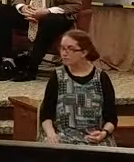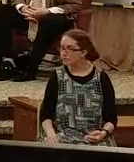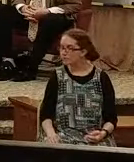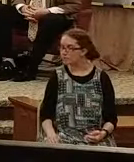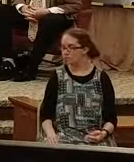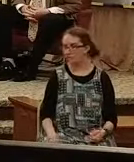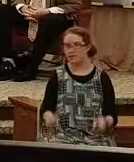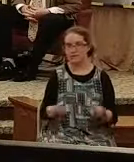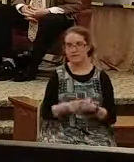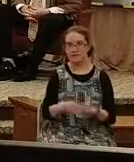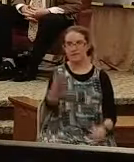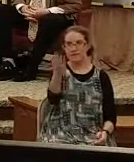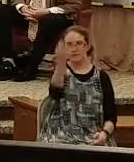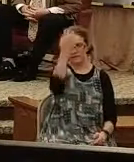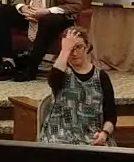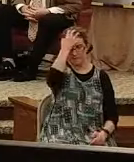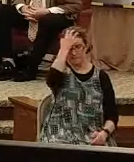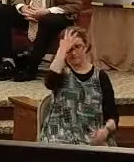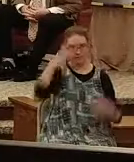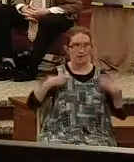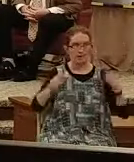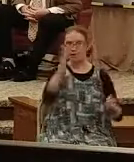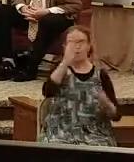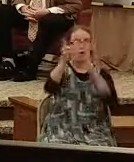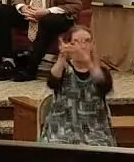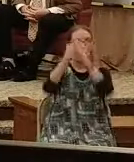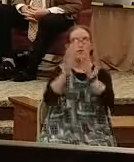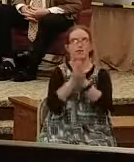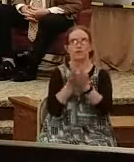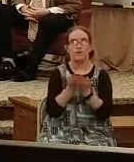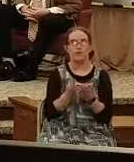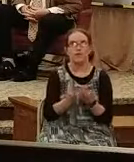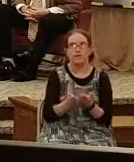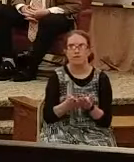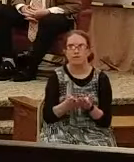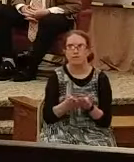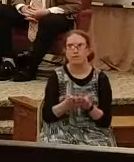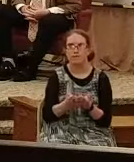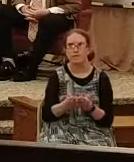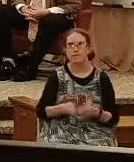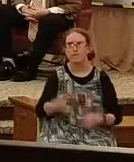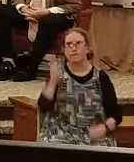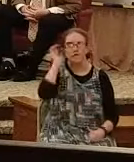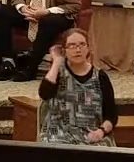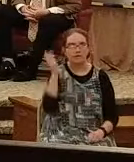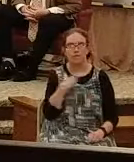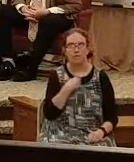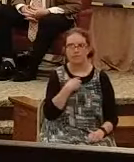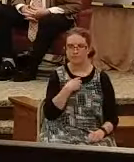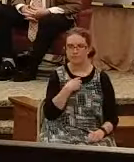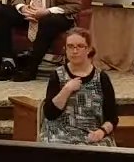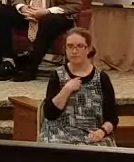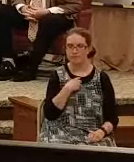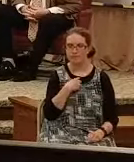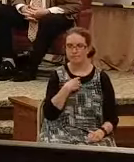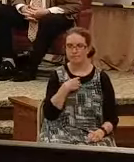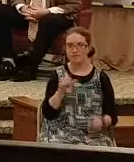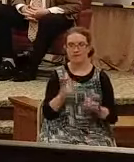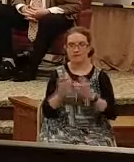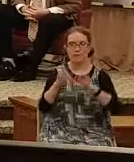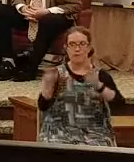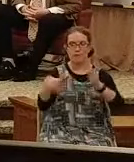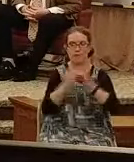They can still lay hands on the sick and they recover because God honors his word. Amen. You hear me? They can still do